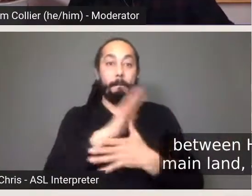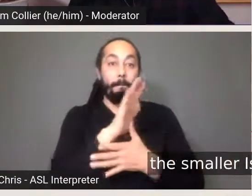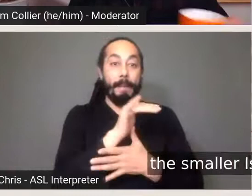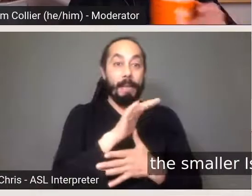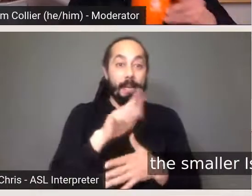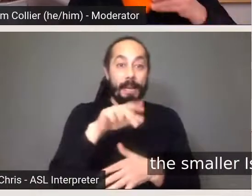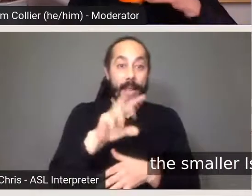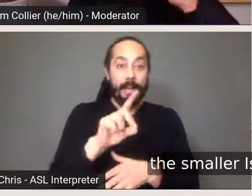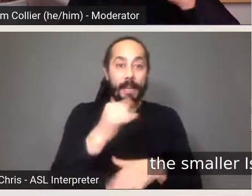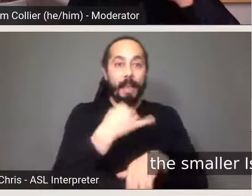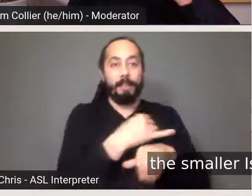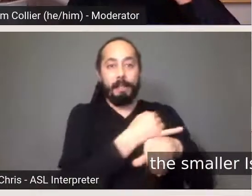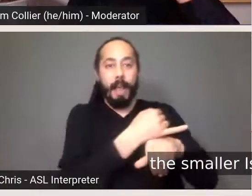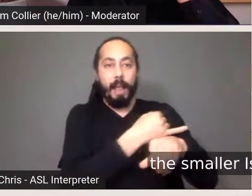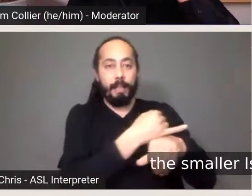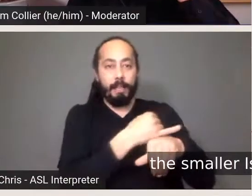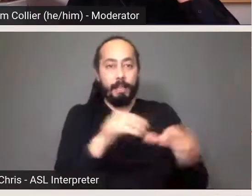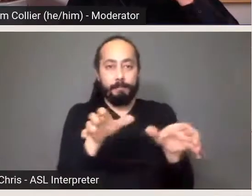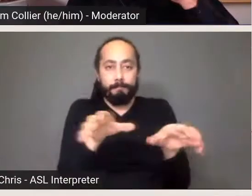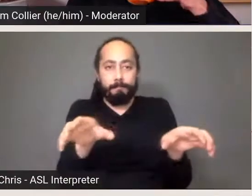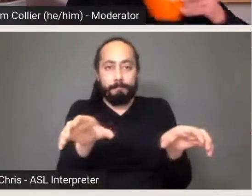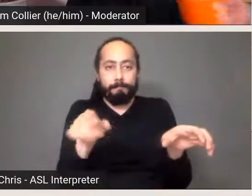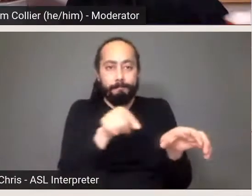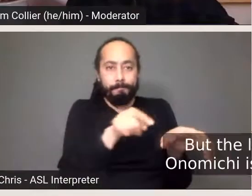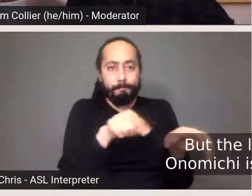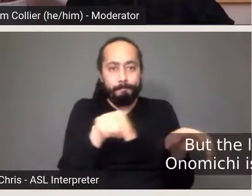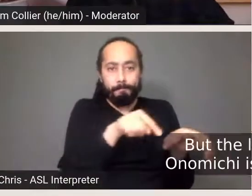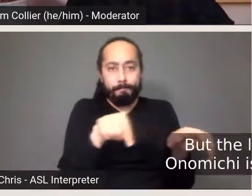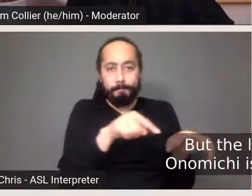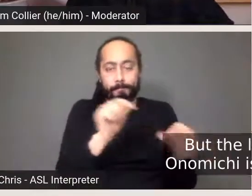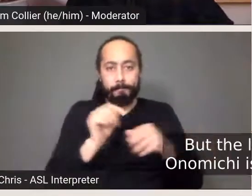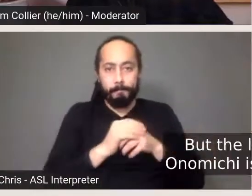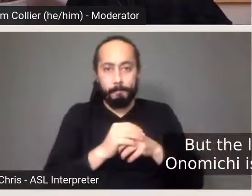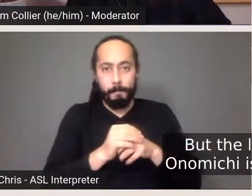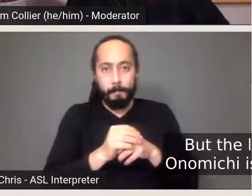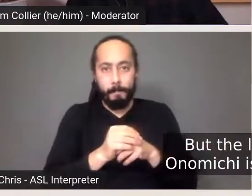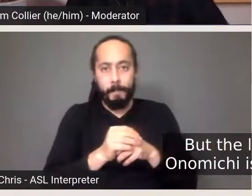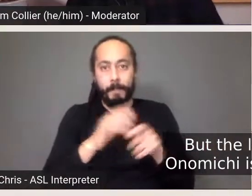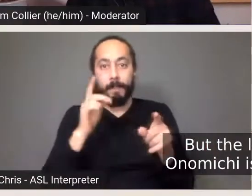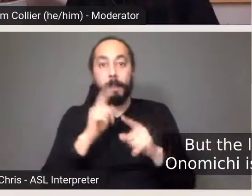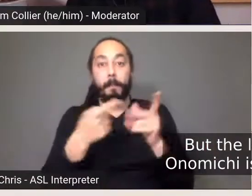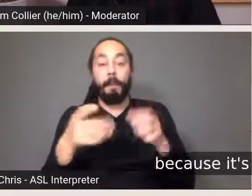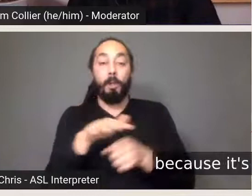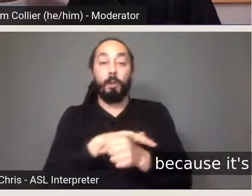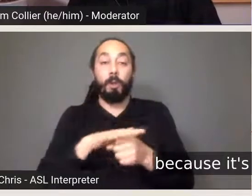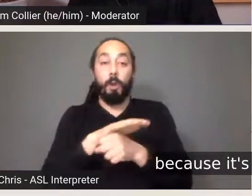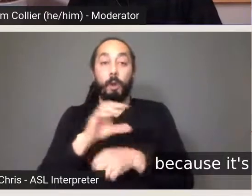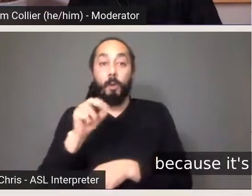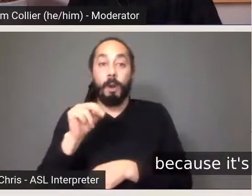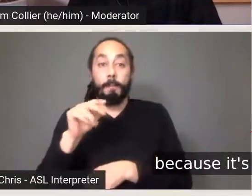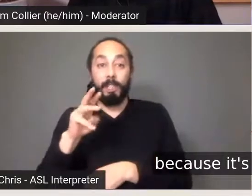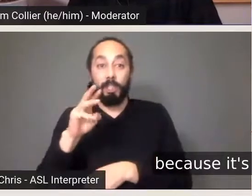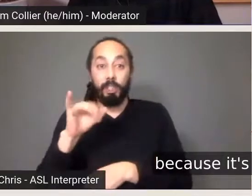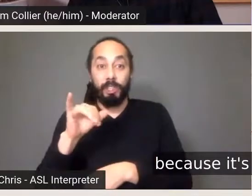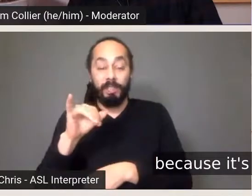Shikoku, the smaller island in Japan. But the location of Onomichi is fascinating because it's